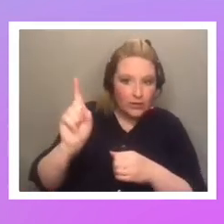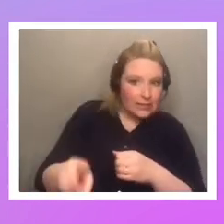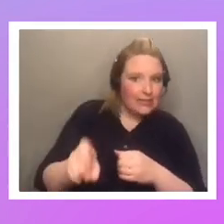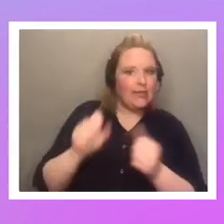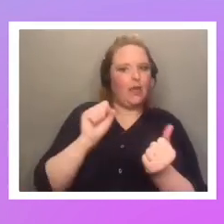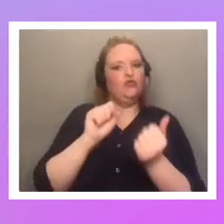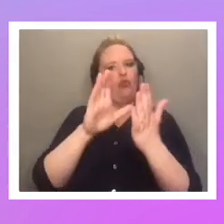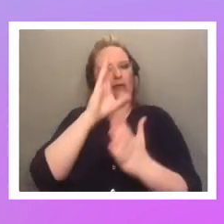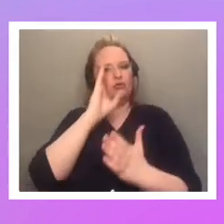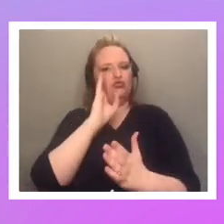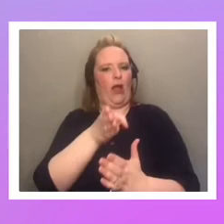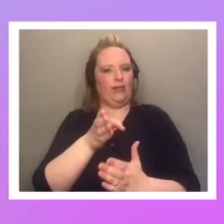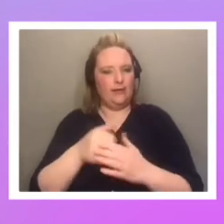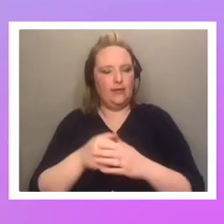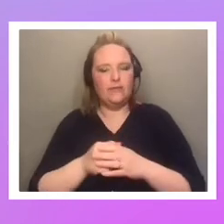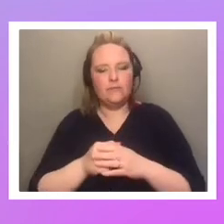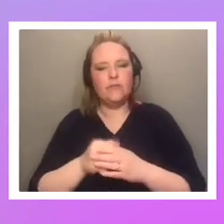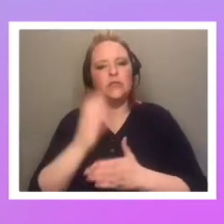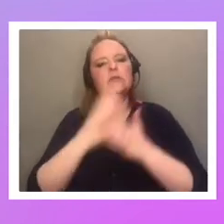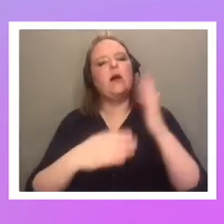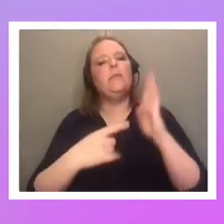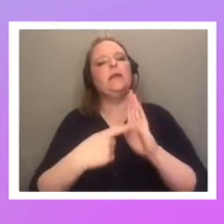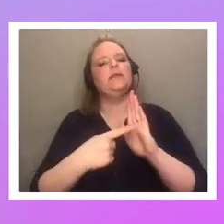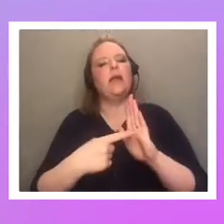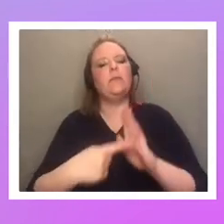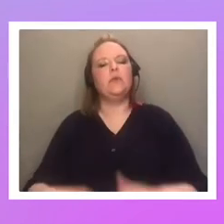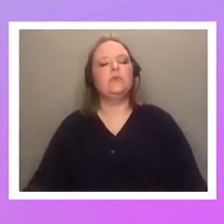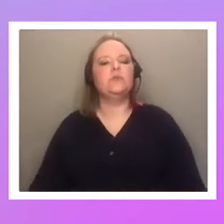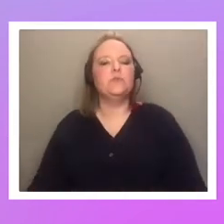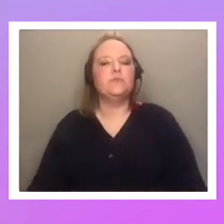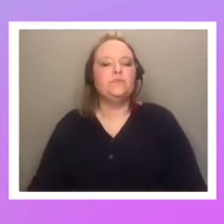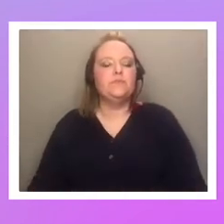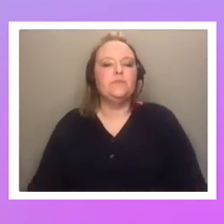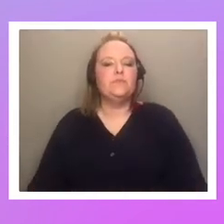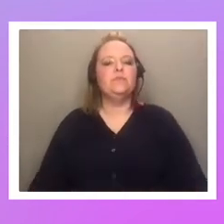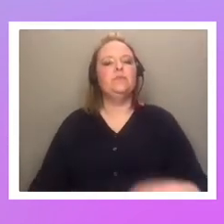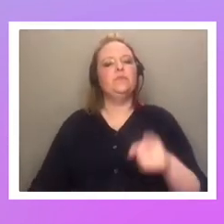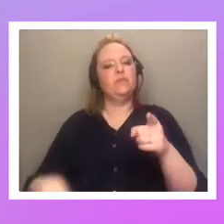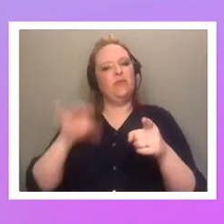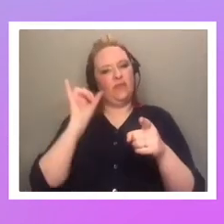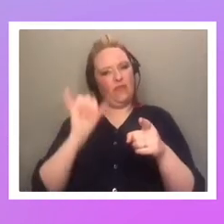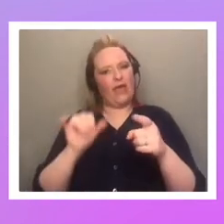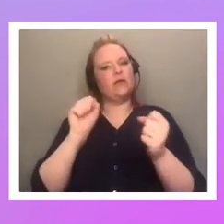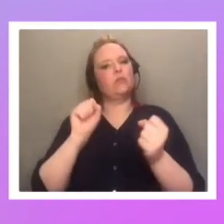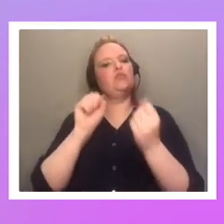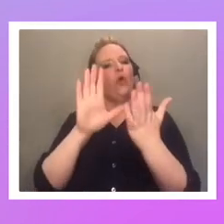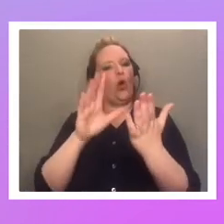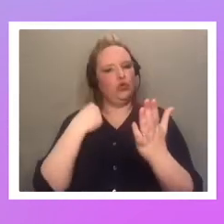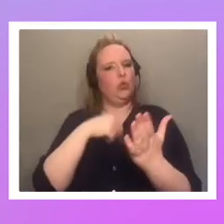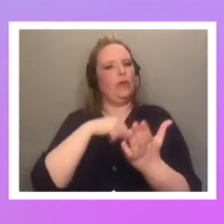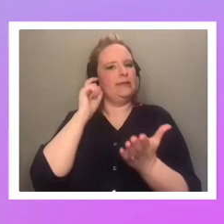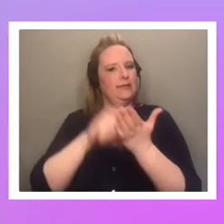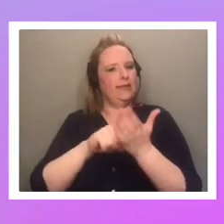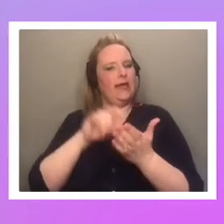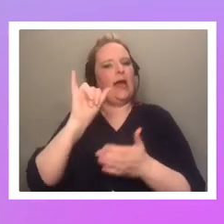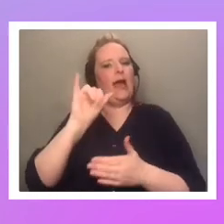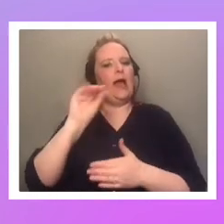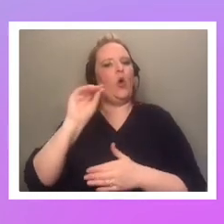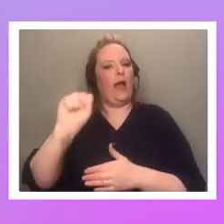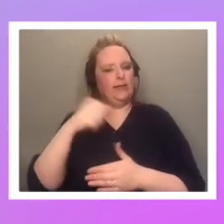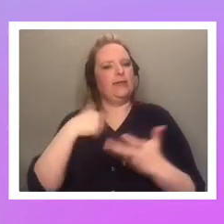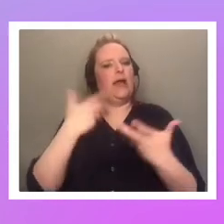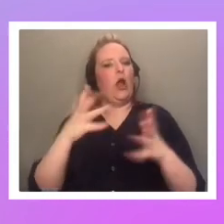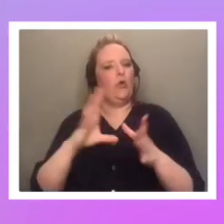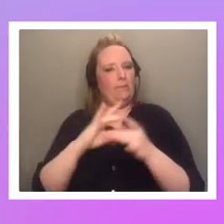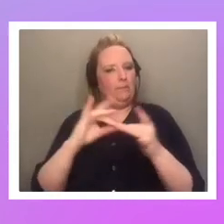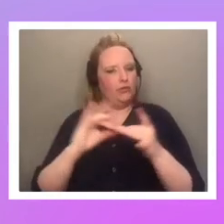those directly. So some more examples. This is exactly the approach that we see in the iOS example that I hinted at